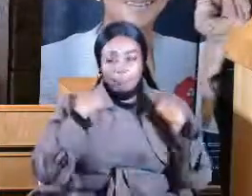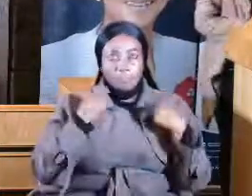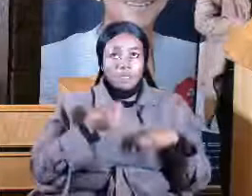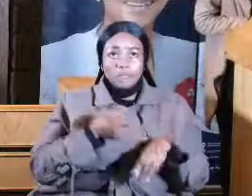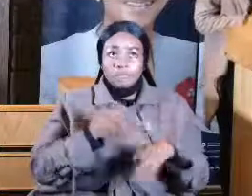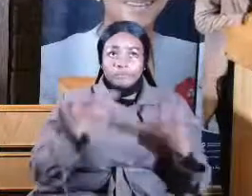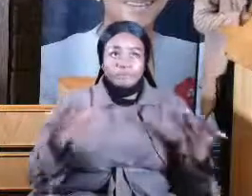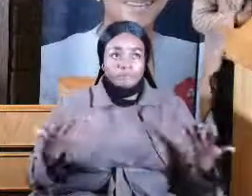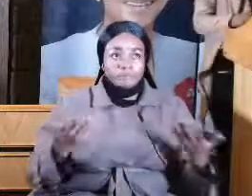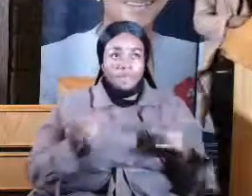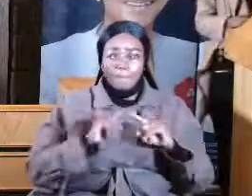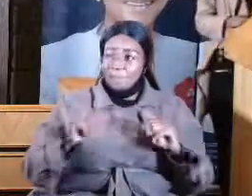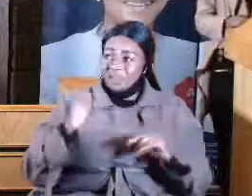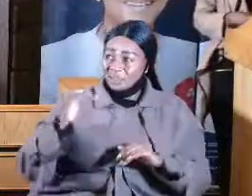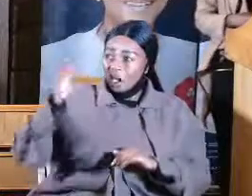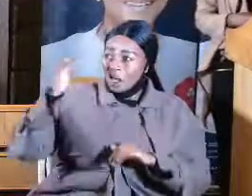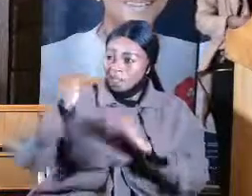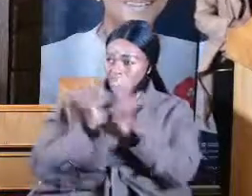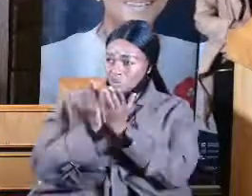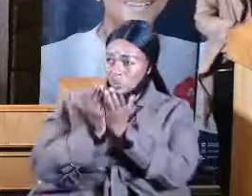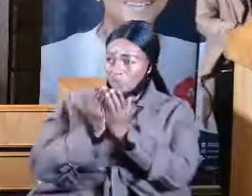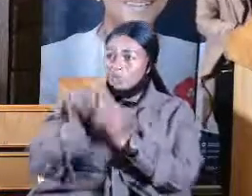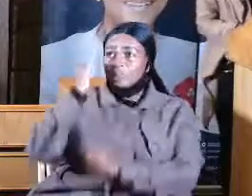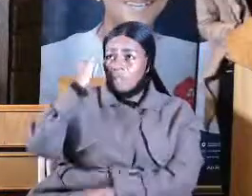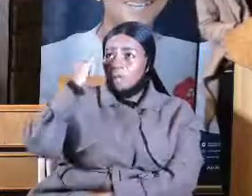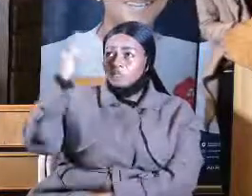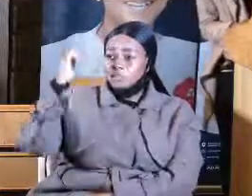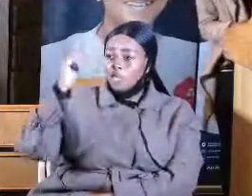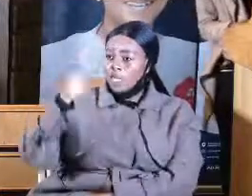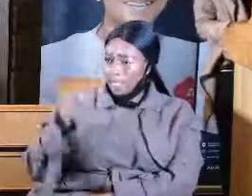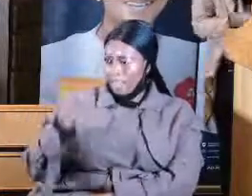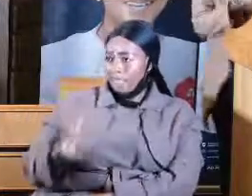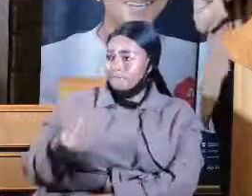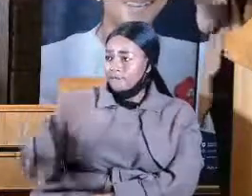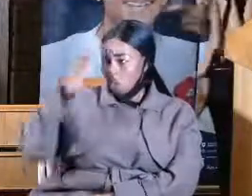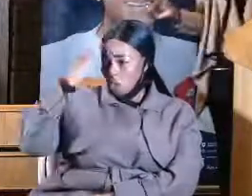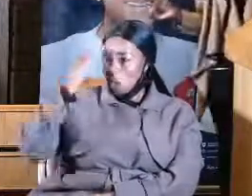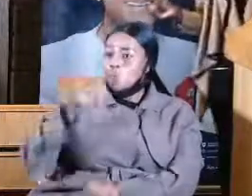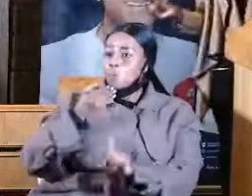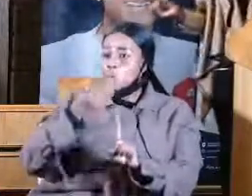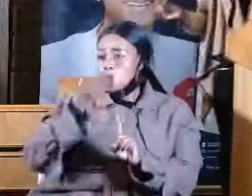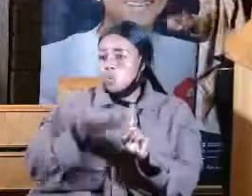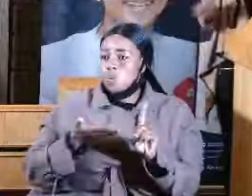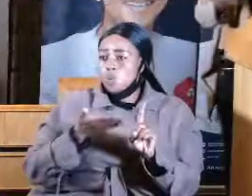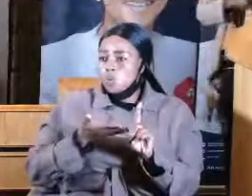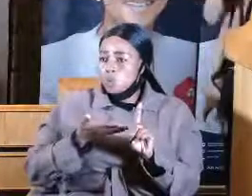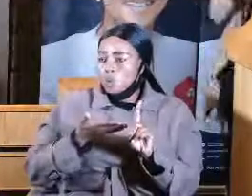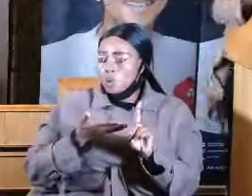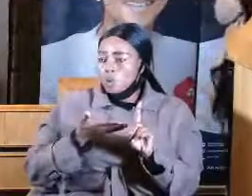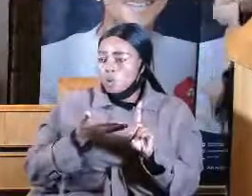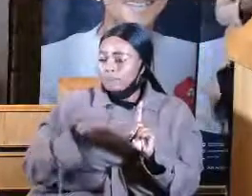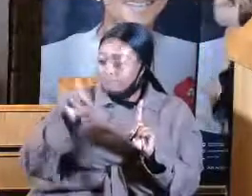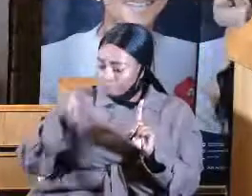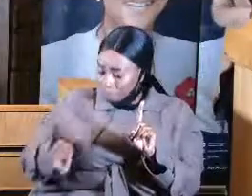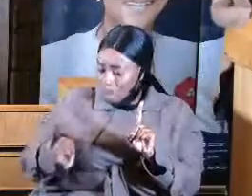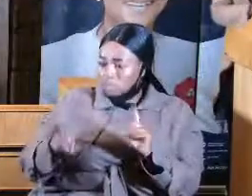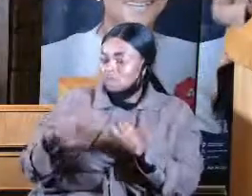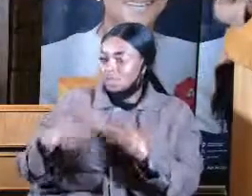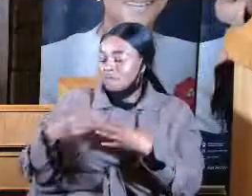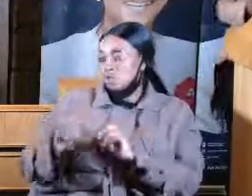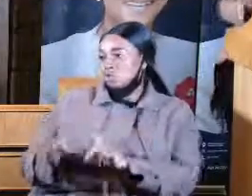yet. But somebody in high school, they have a good idea of who they are. They have a very good idea of who they are. So they should be